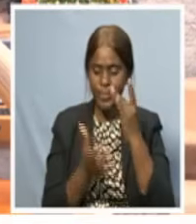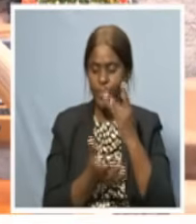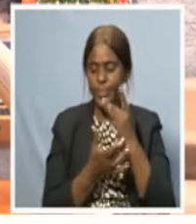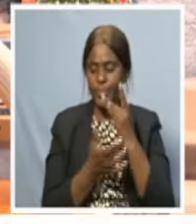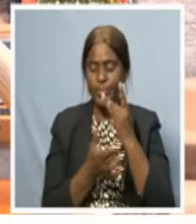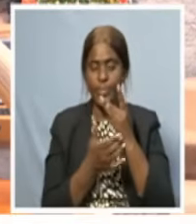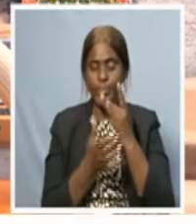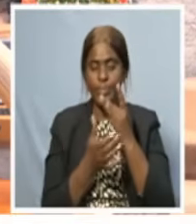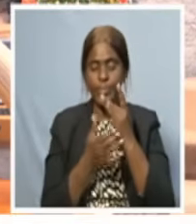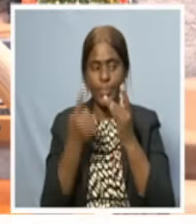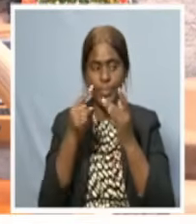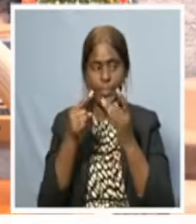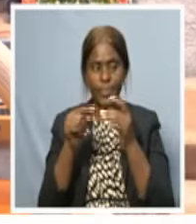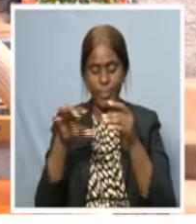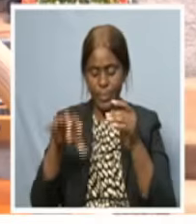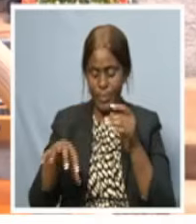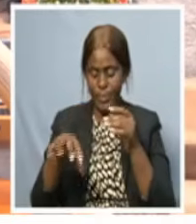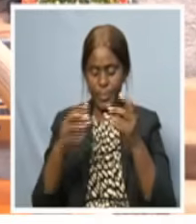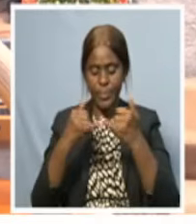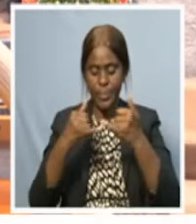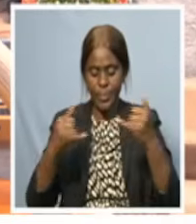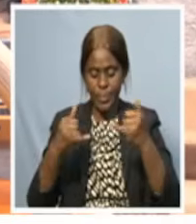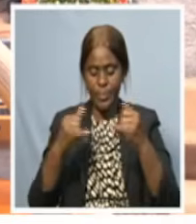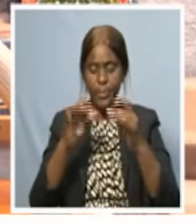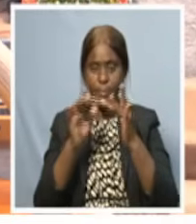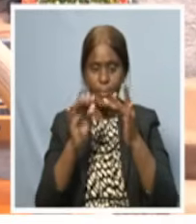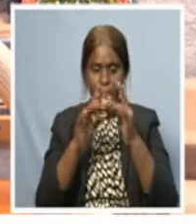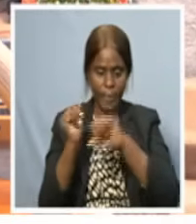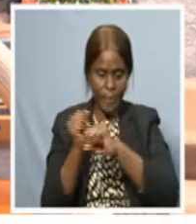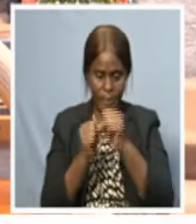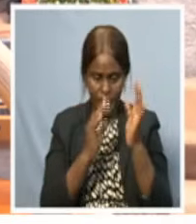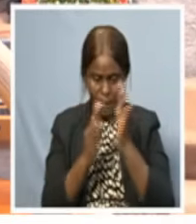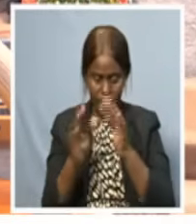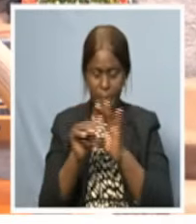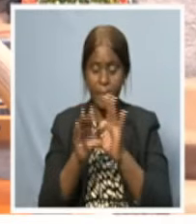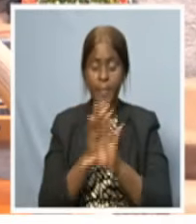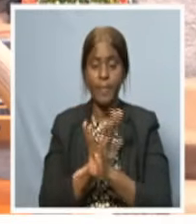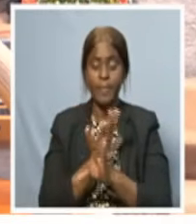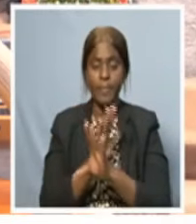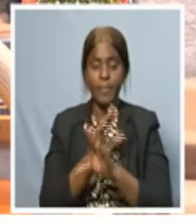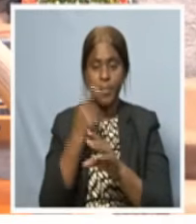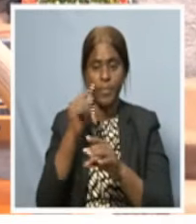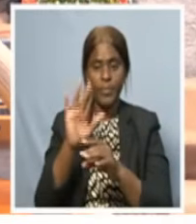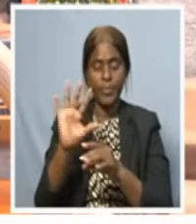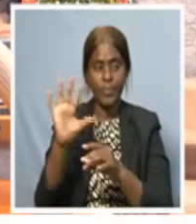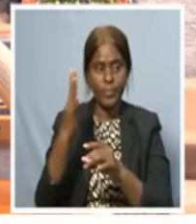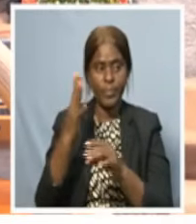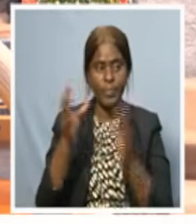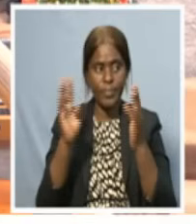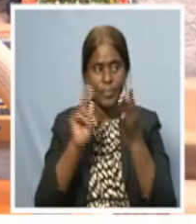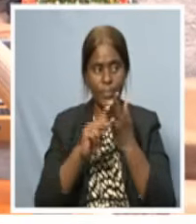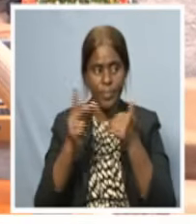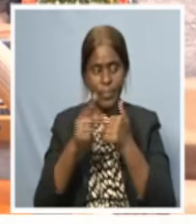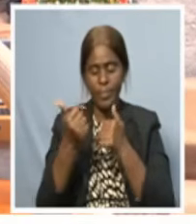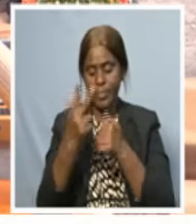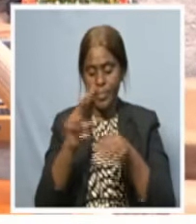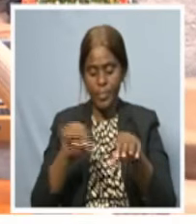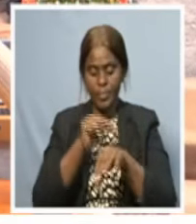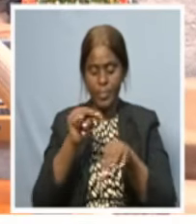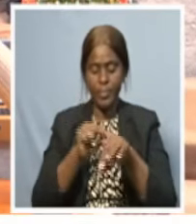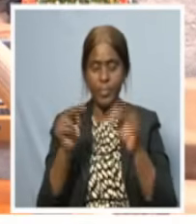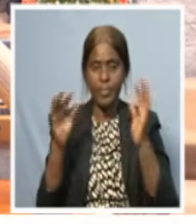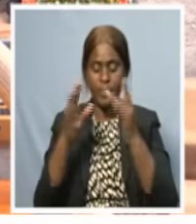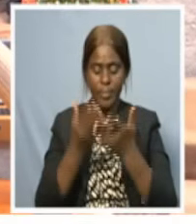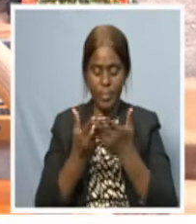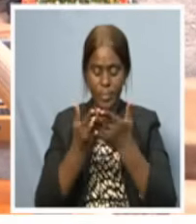Communication Technologies on Child Online Protection Measures in Zambia for the 5th session of the 13th